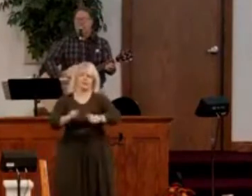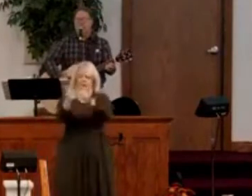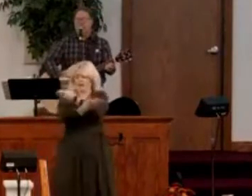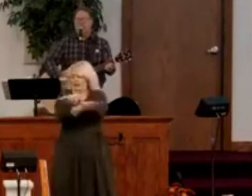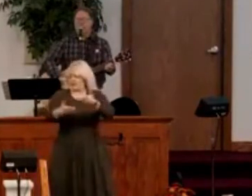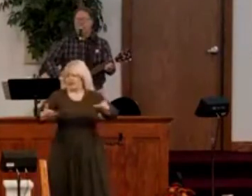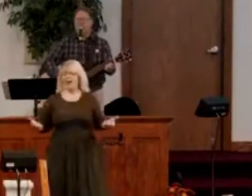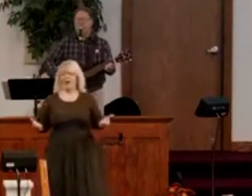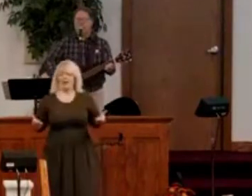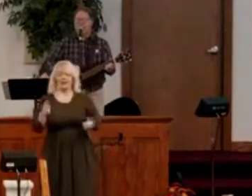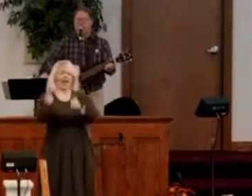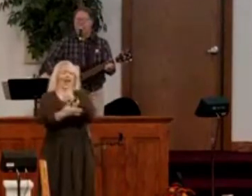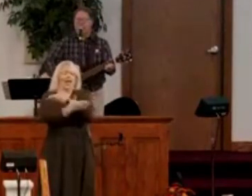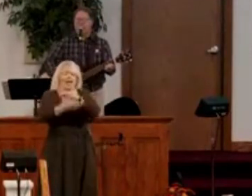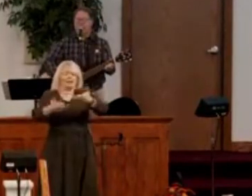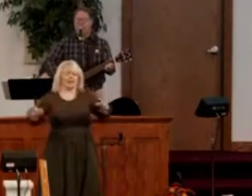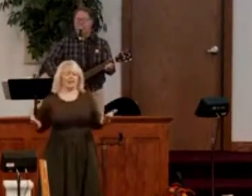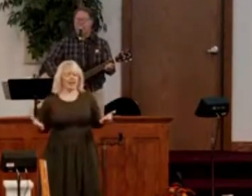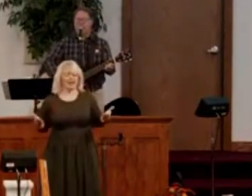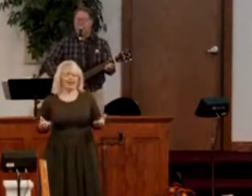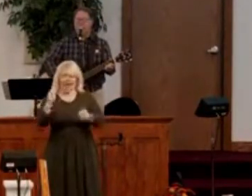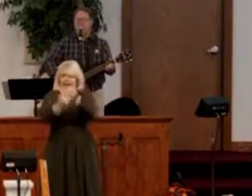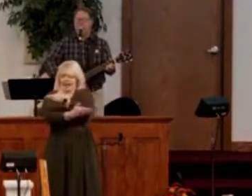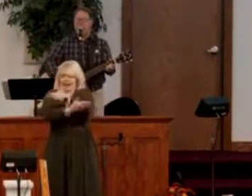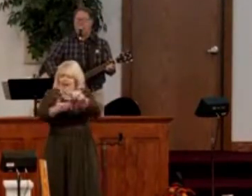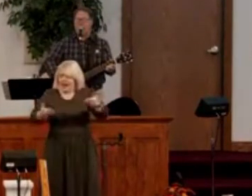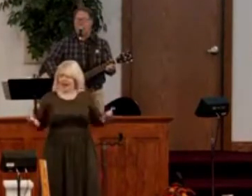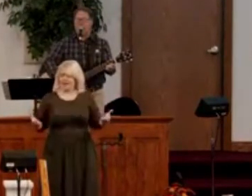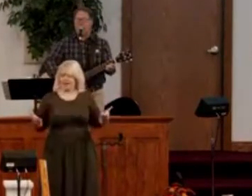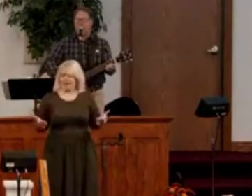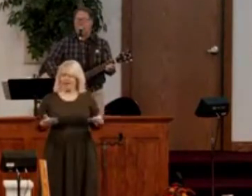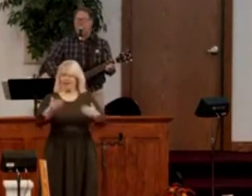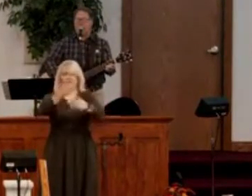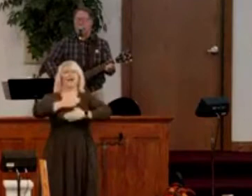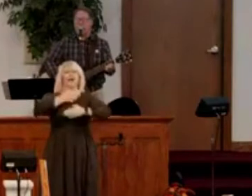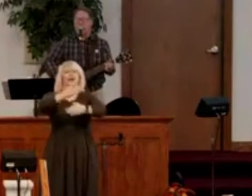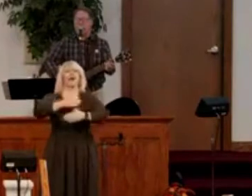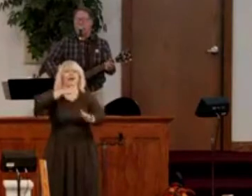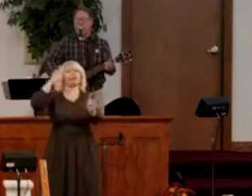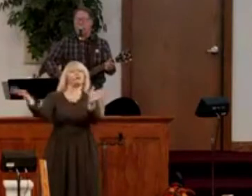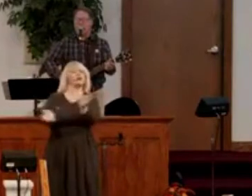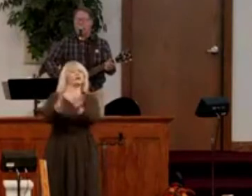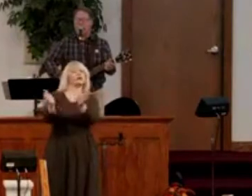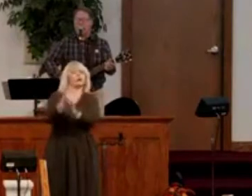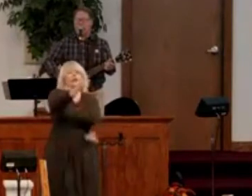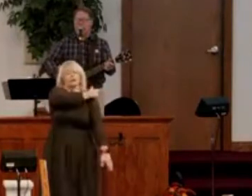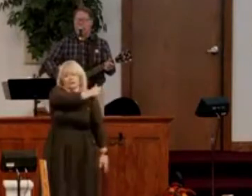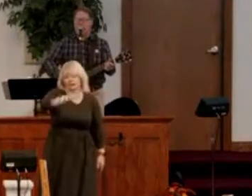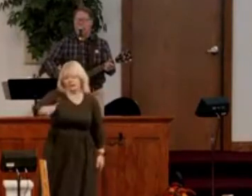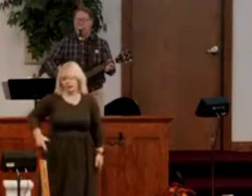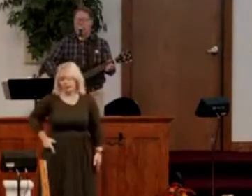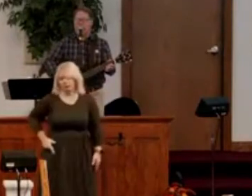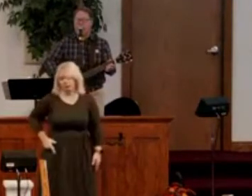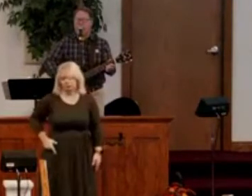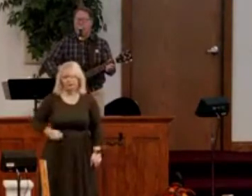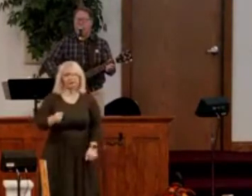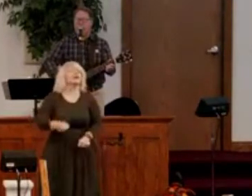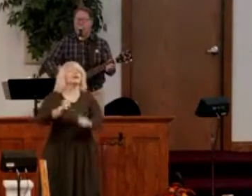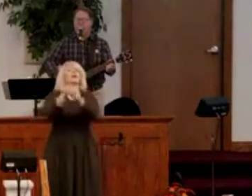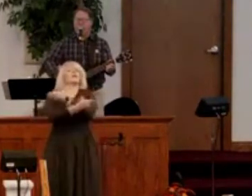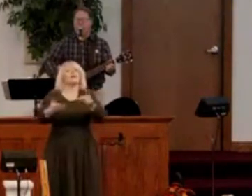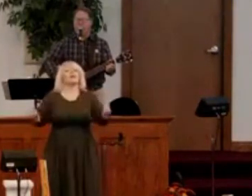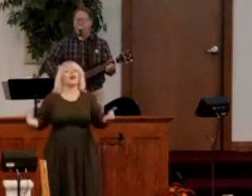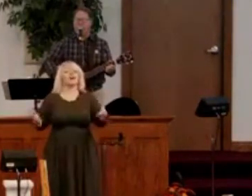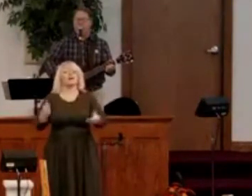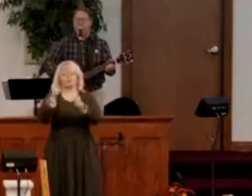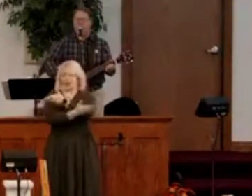Let everything that, everything that, everything that has breath, praise the Lord. Let